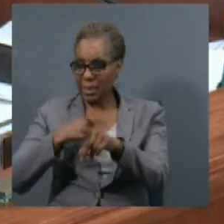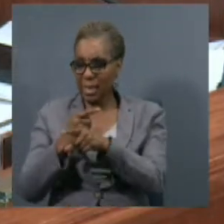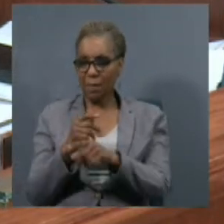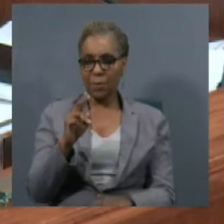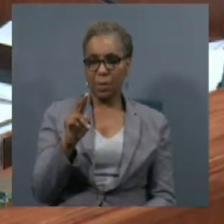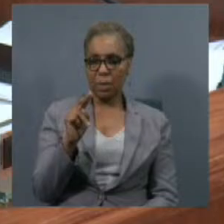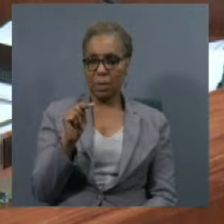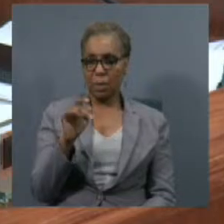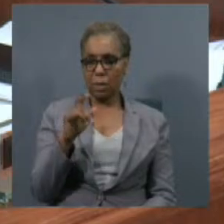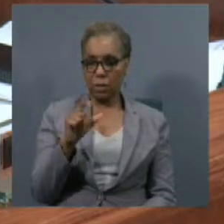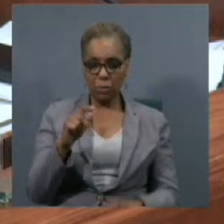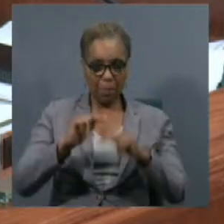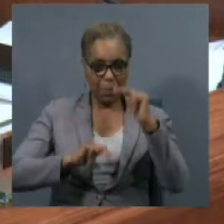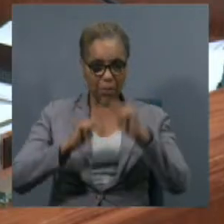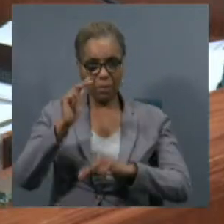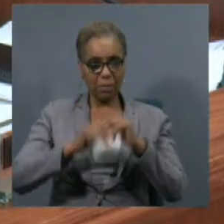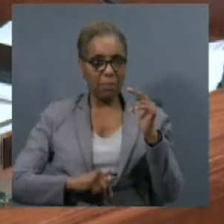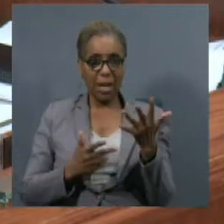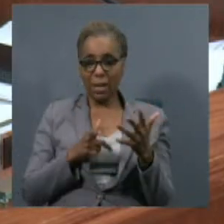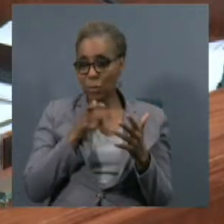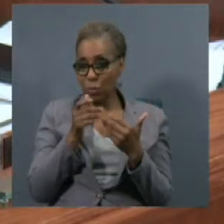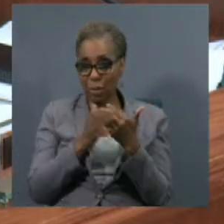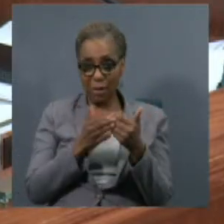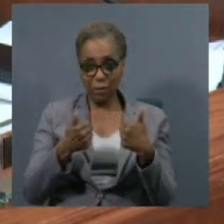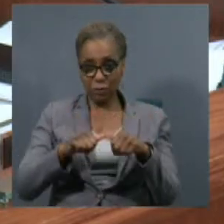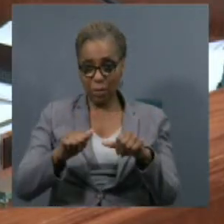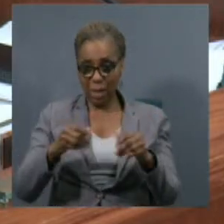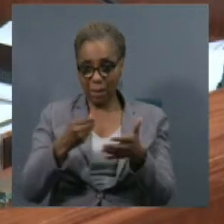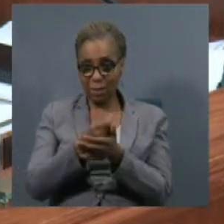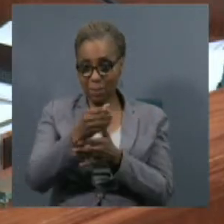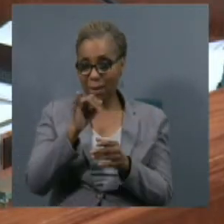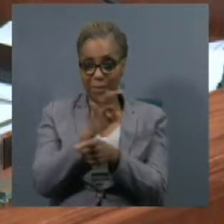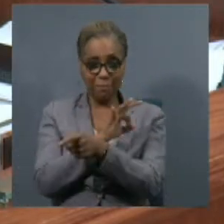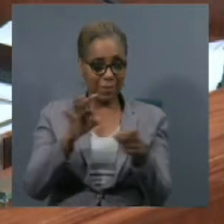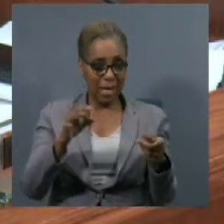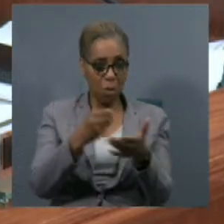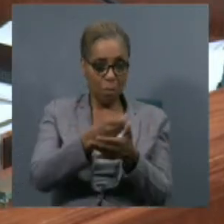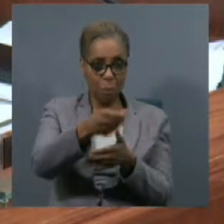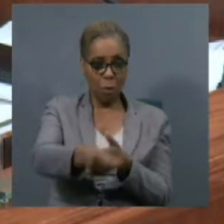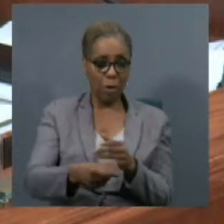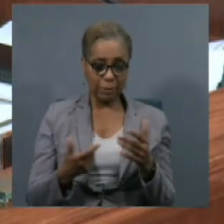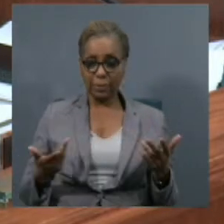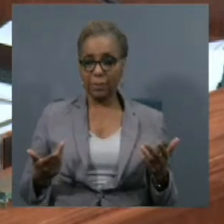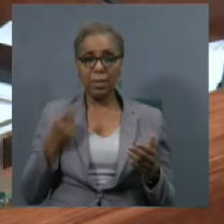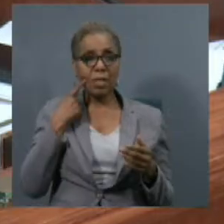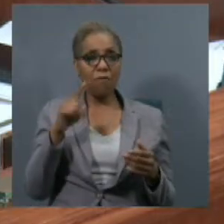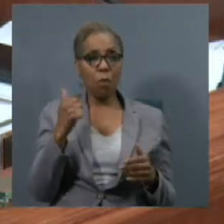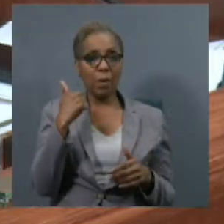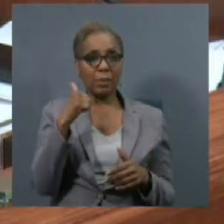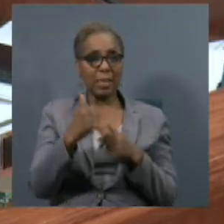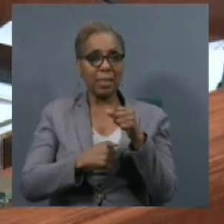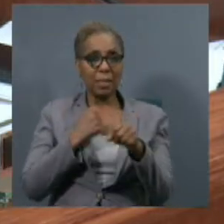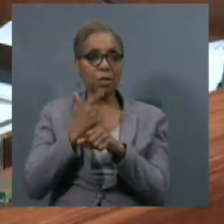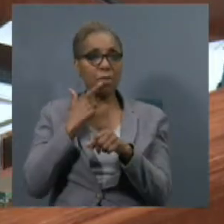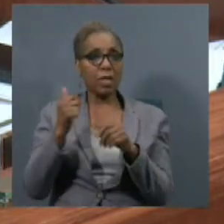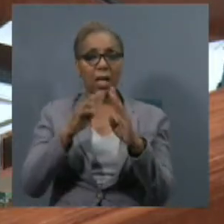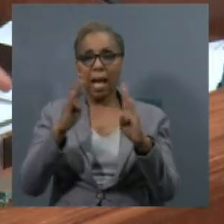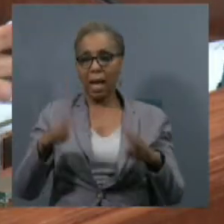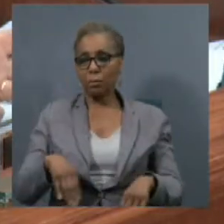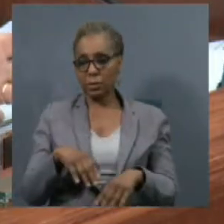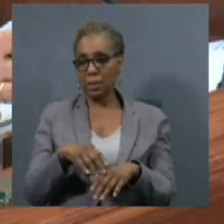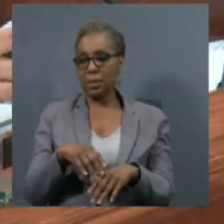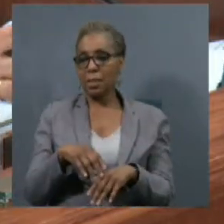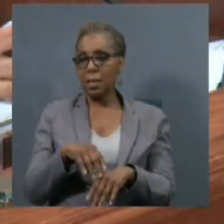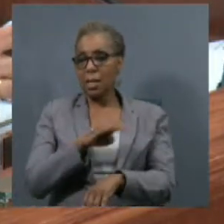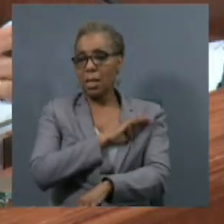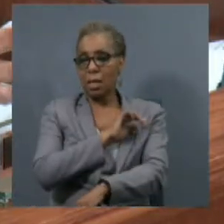units by whoever should try to buy them if they are bought for 10 years, because the housing authority